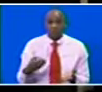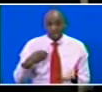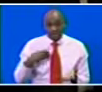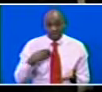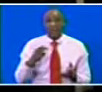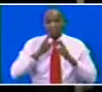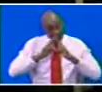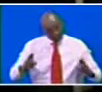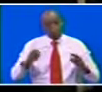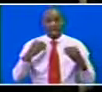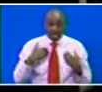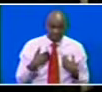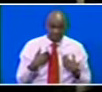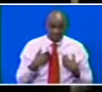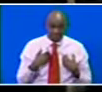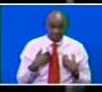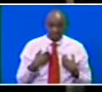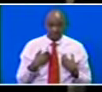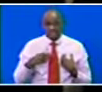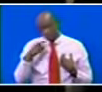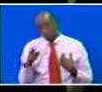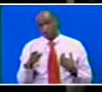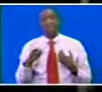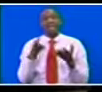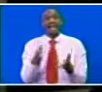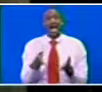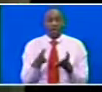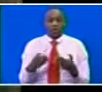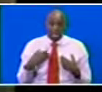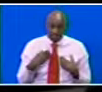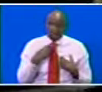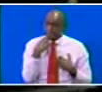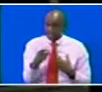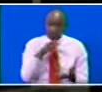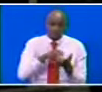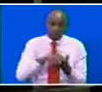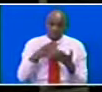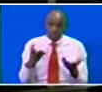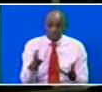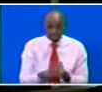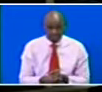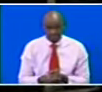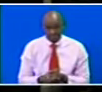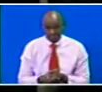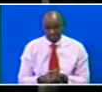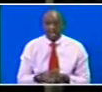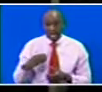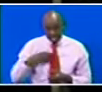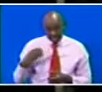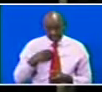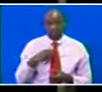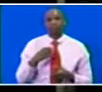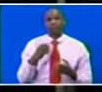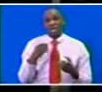rather peaceful. No kind of incident was reported. Right now, let me just give you the situation on the ground. I'm at Our Lady of